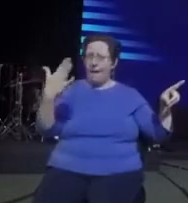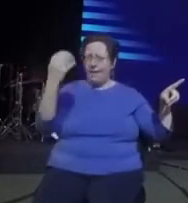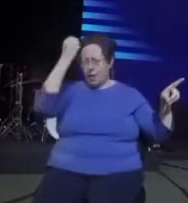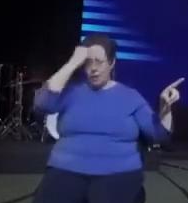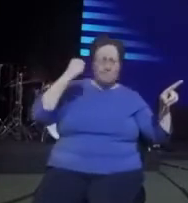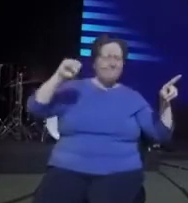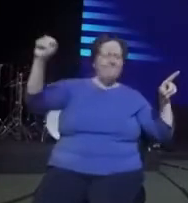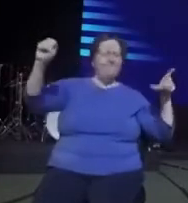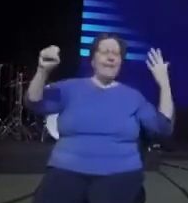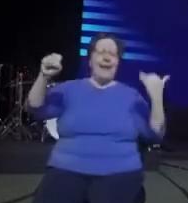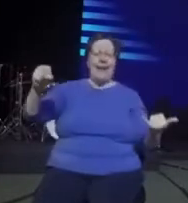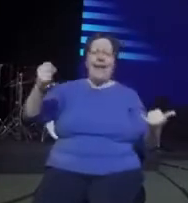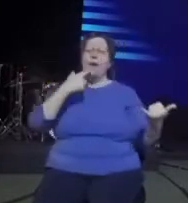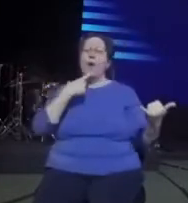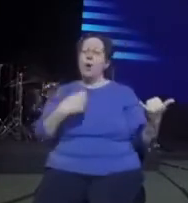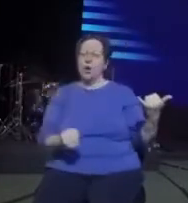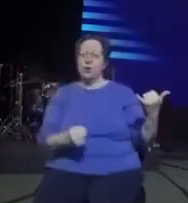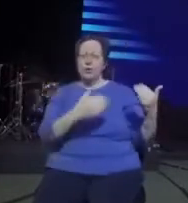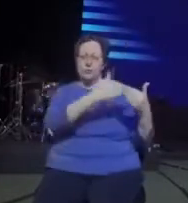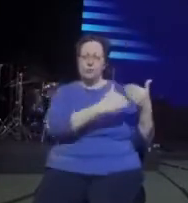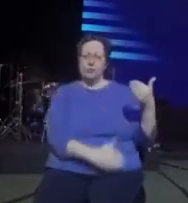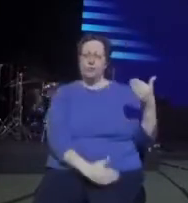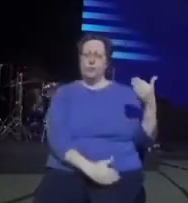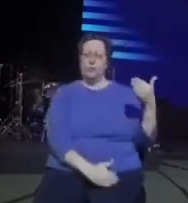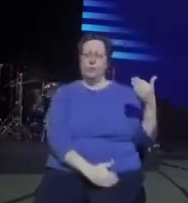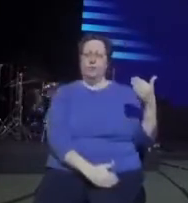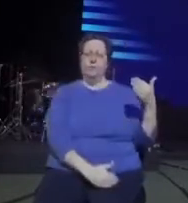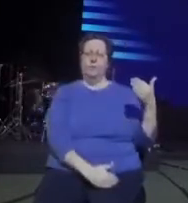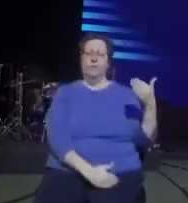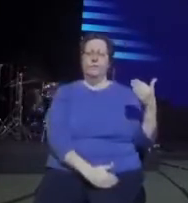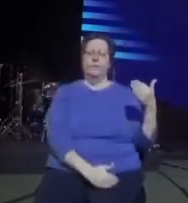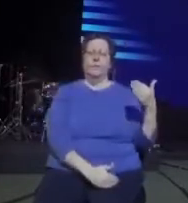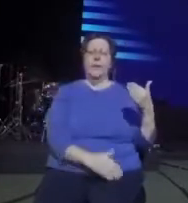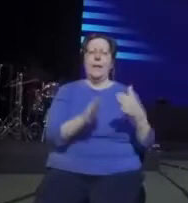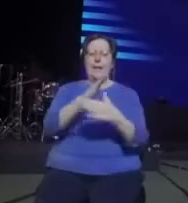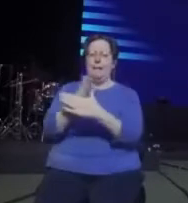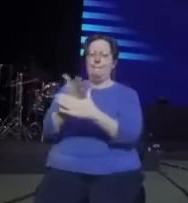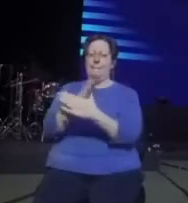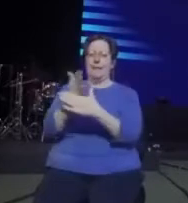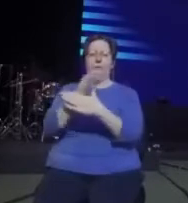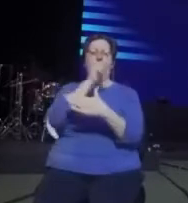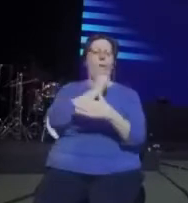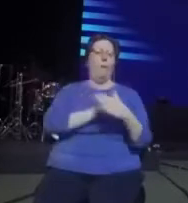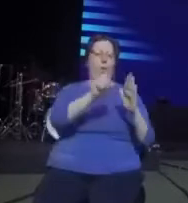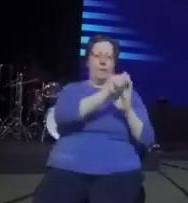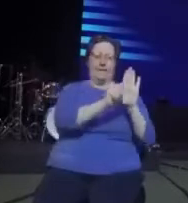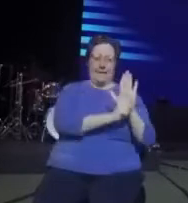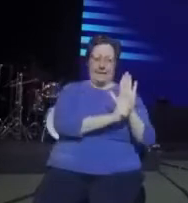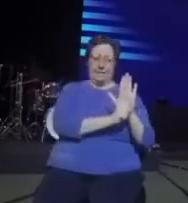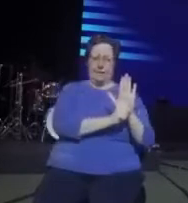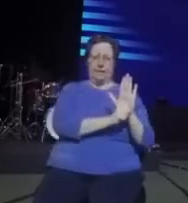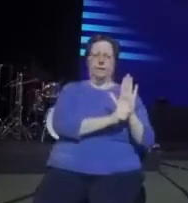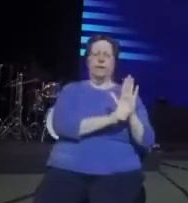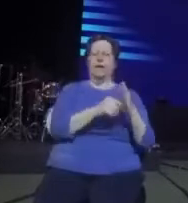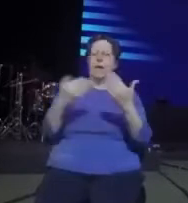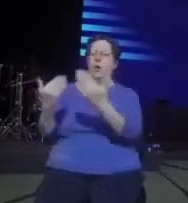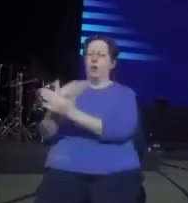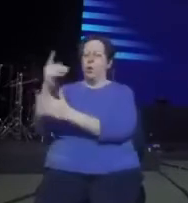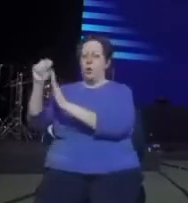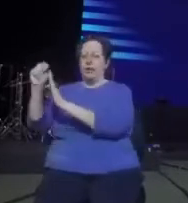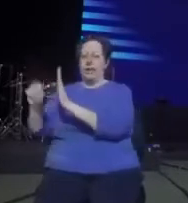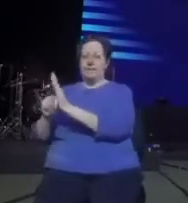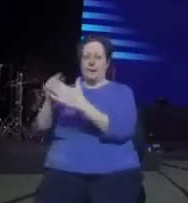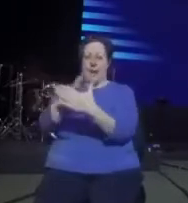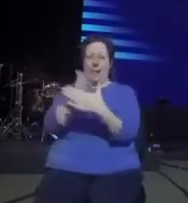I hate to use the word change, but between the Old Testament and New Testament,